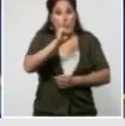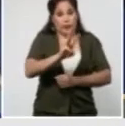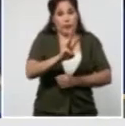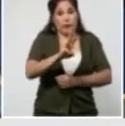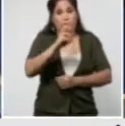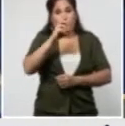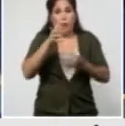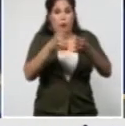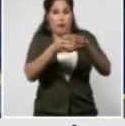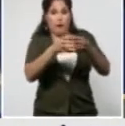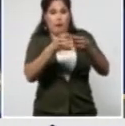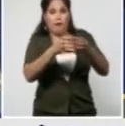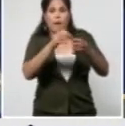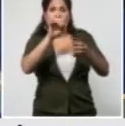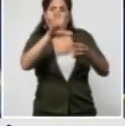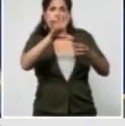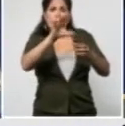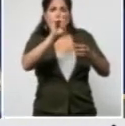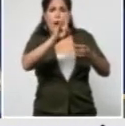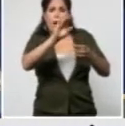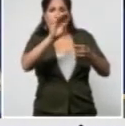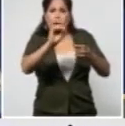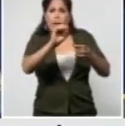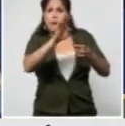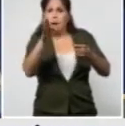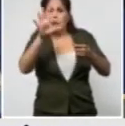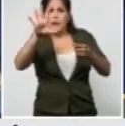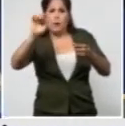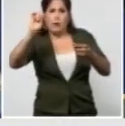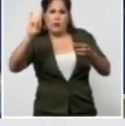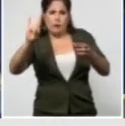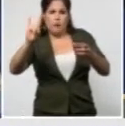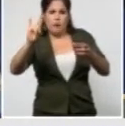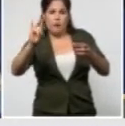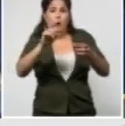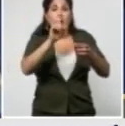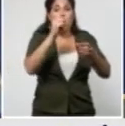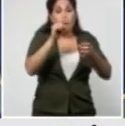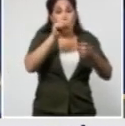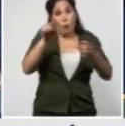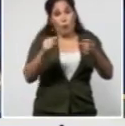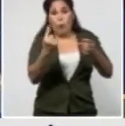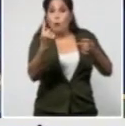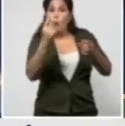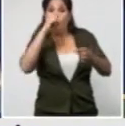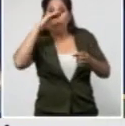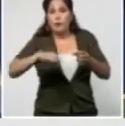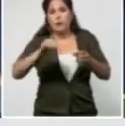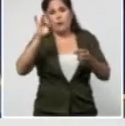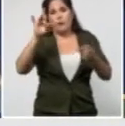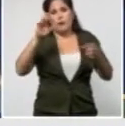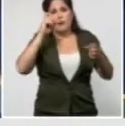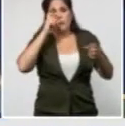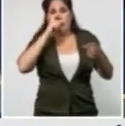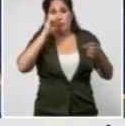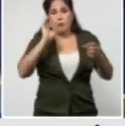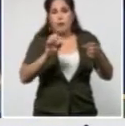of the diagnosis. By age groups, 3 are from the 40 to 59 years of age. One is